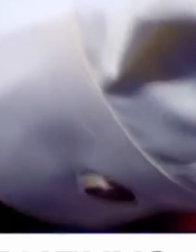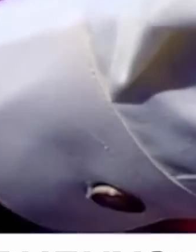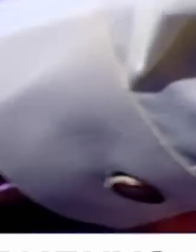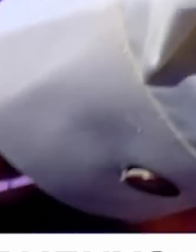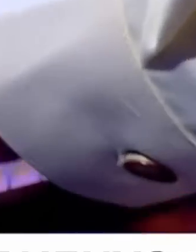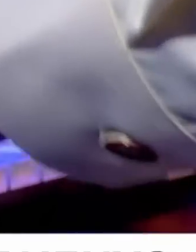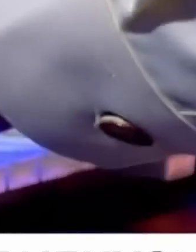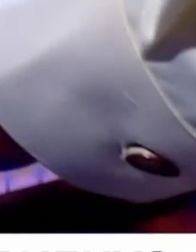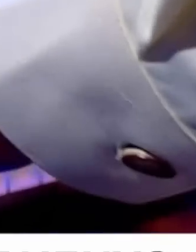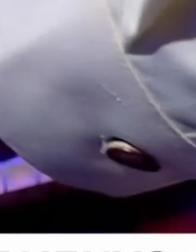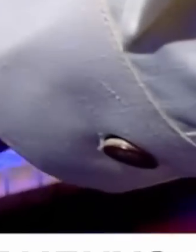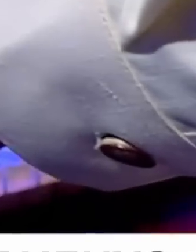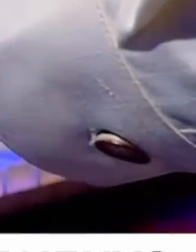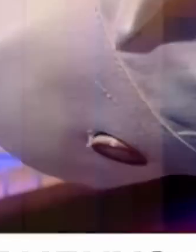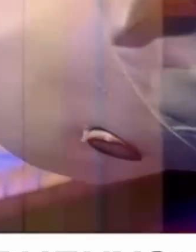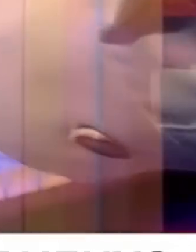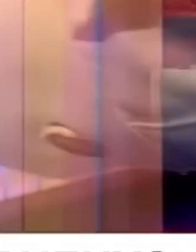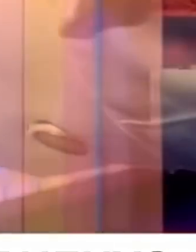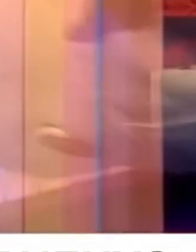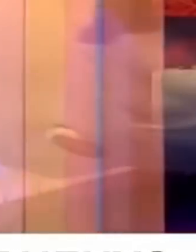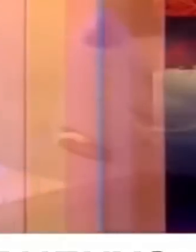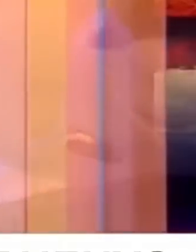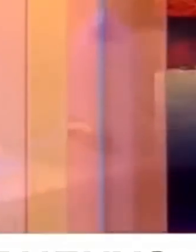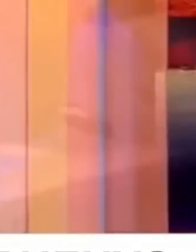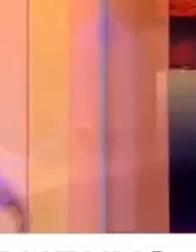ke thoma ge o tseba botšo